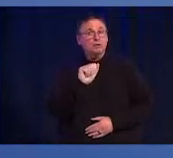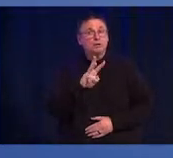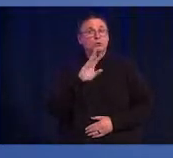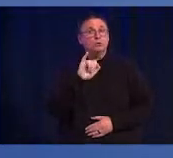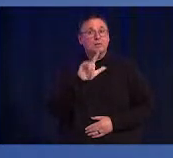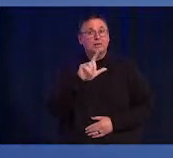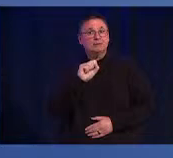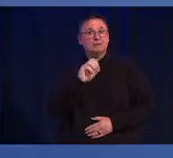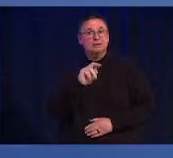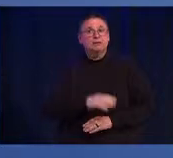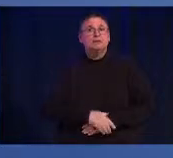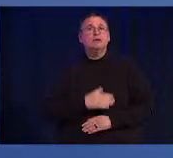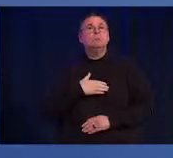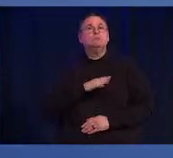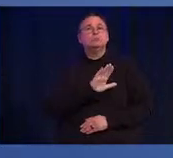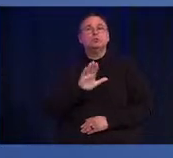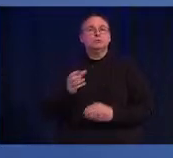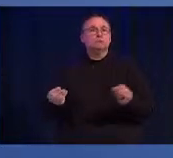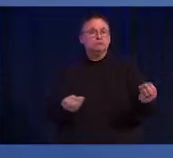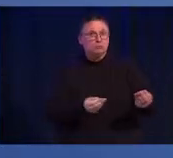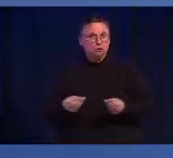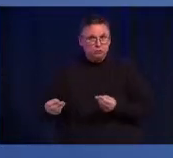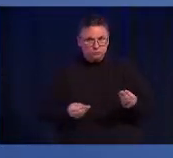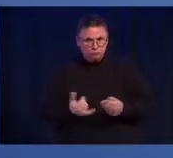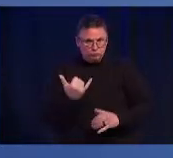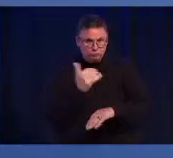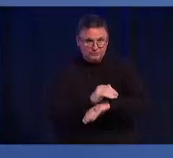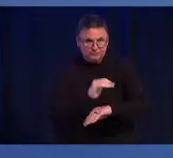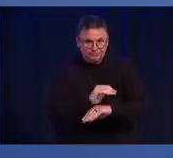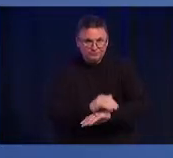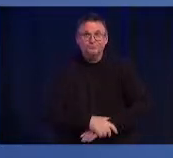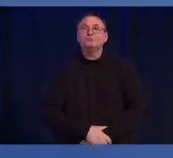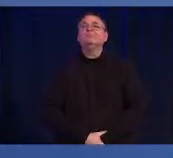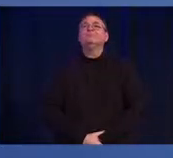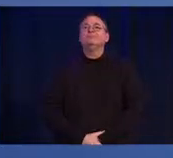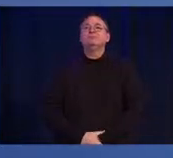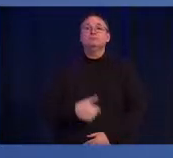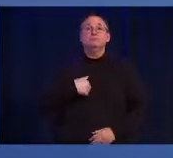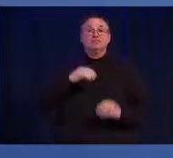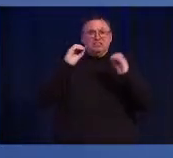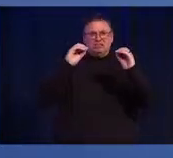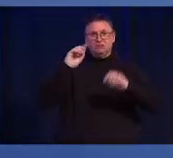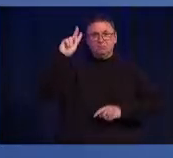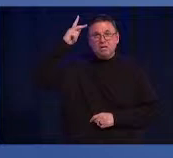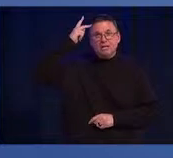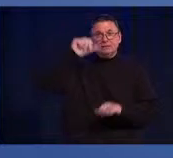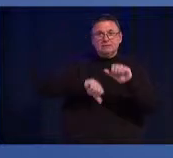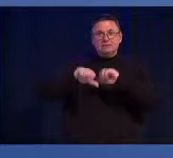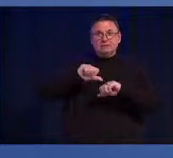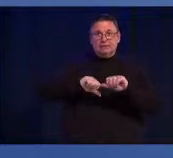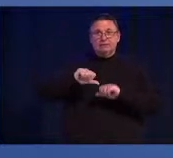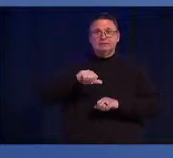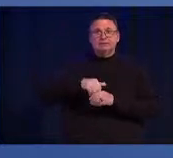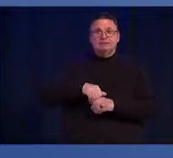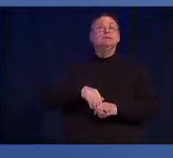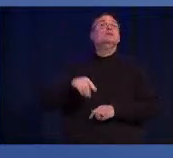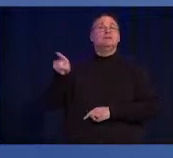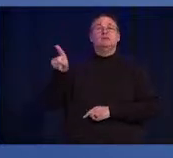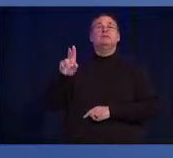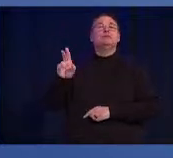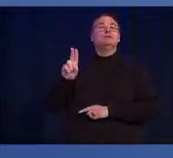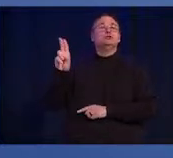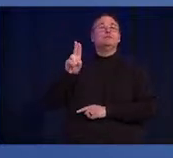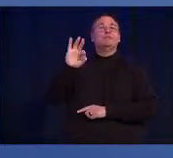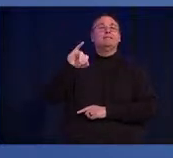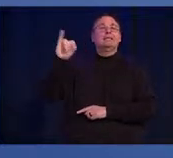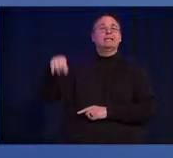associate professor of political science at the University of Indianapolis and a member of the Indiana Debate Commission. Now we'll meet the